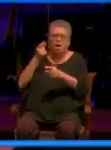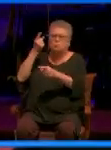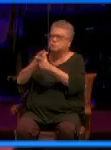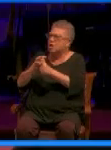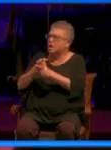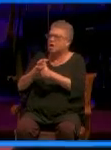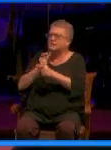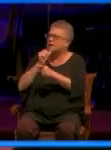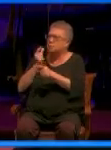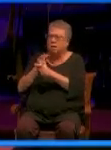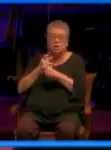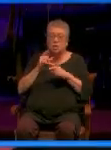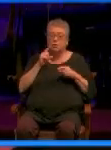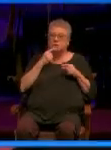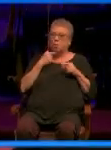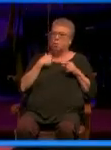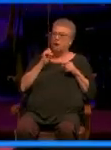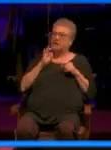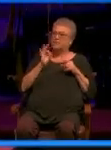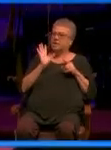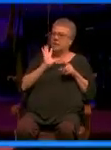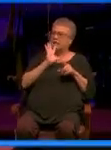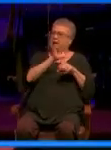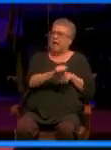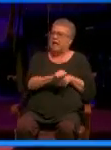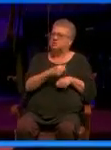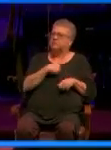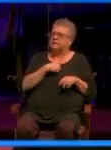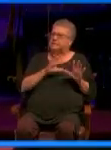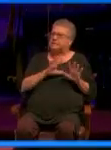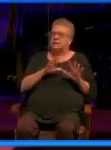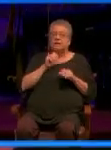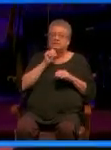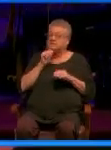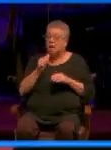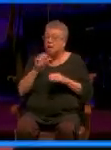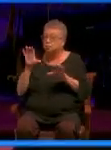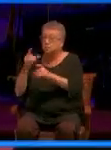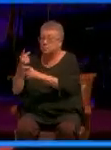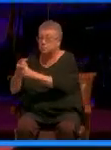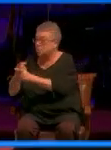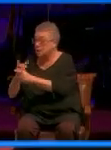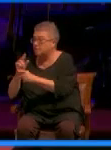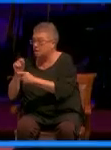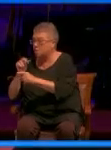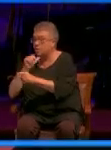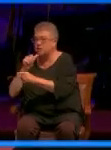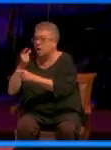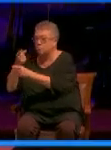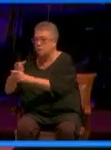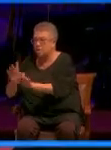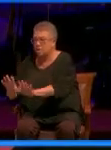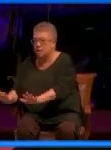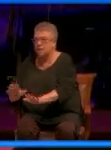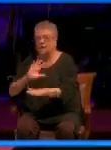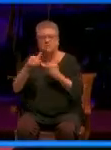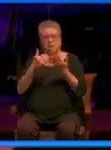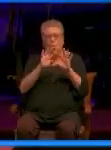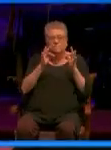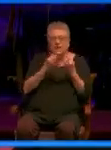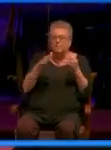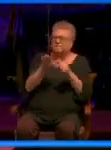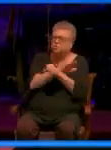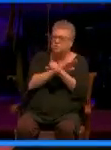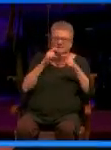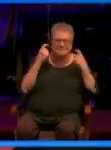says. He says, what if I get caught? He's not moral in this. He's not ethical in this. This whole family is full of sin